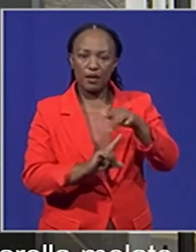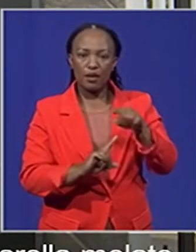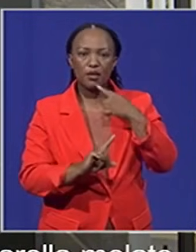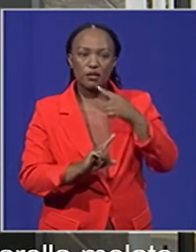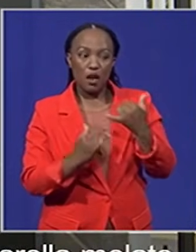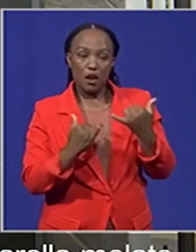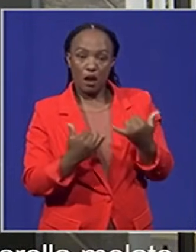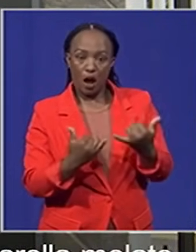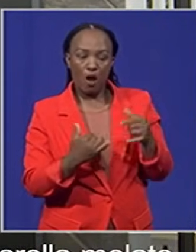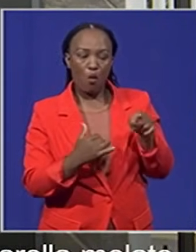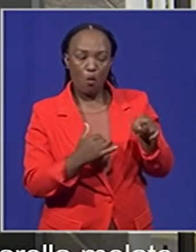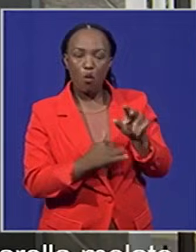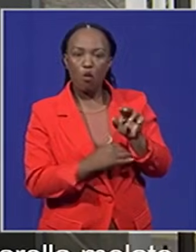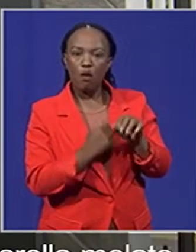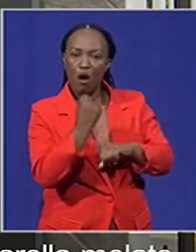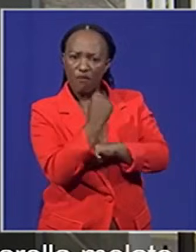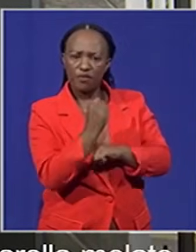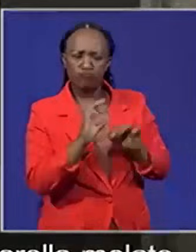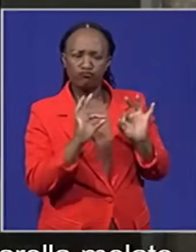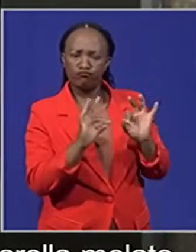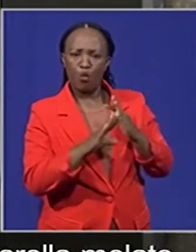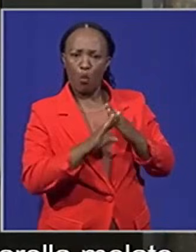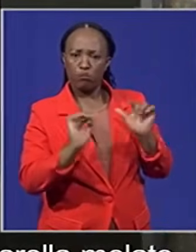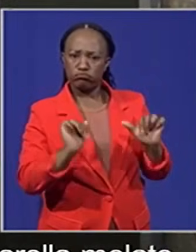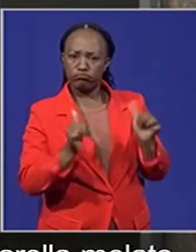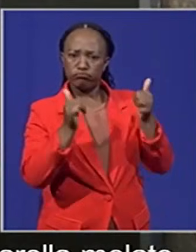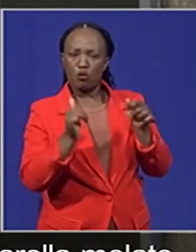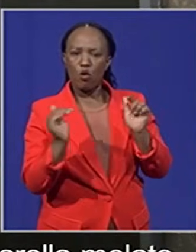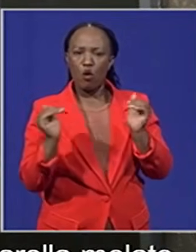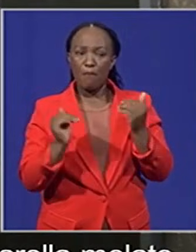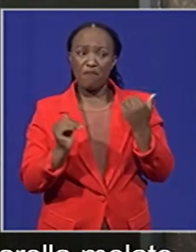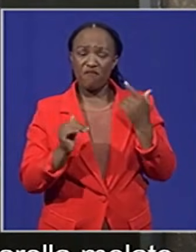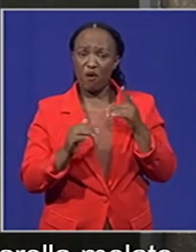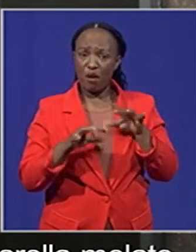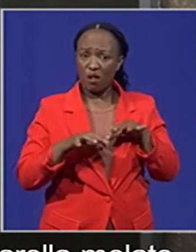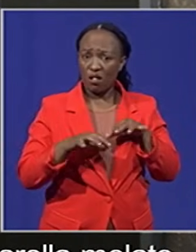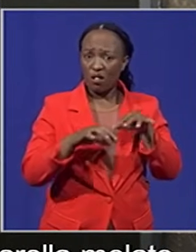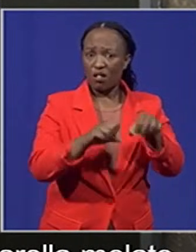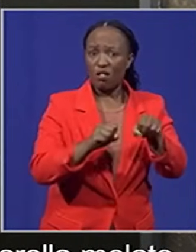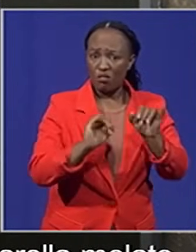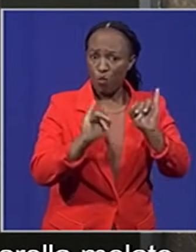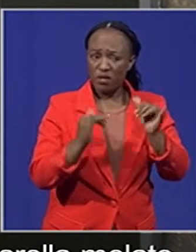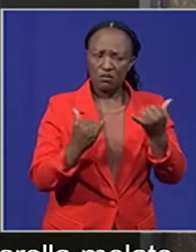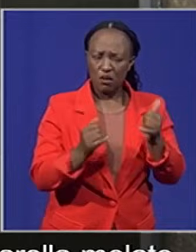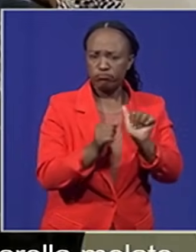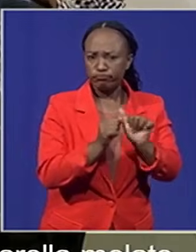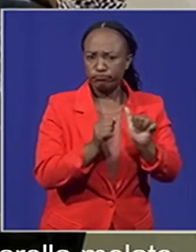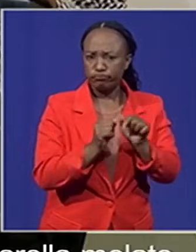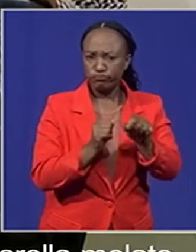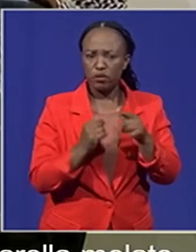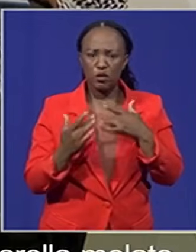se se lolameng ebile se dira ka tshwanelo fa go bapisiwa le fa goroga. Gape o tlhagisitse matshwenyego